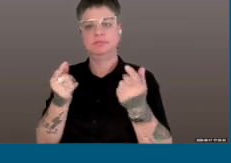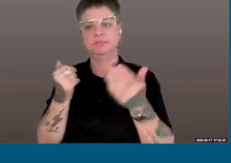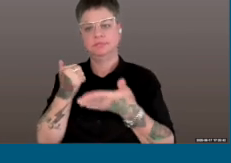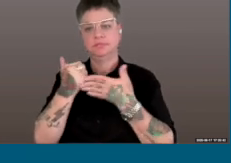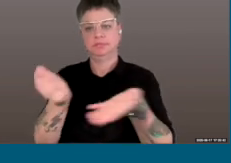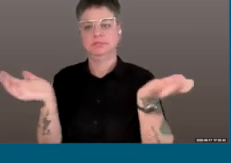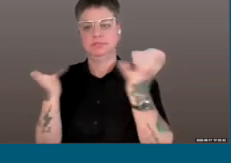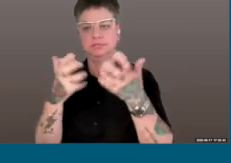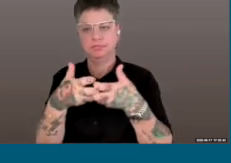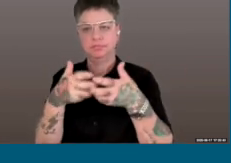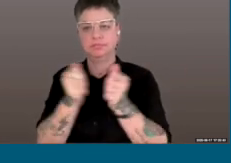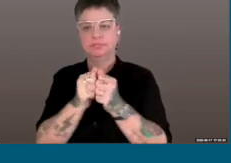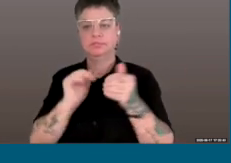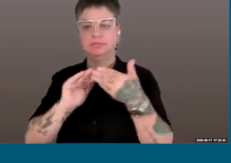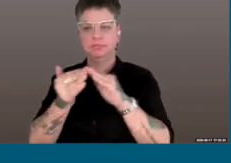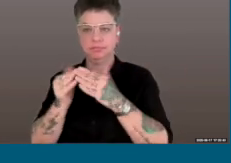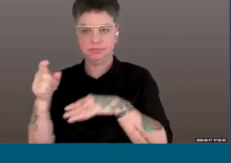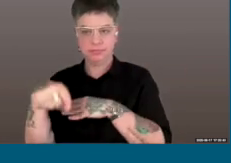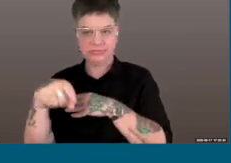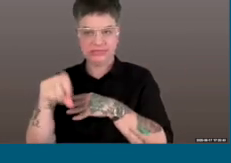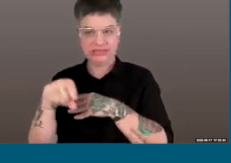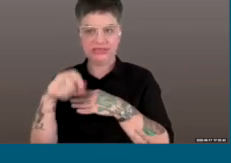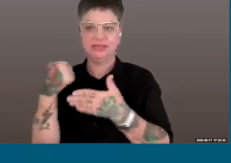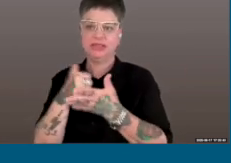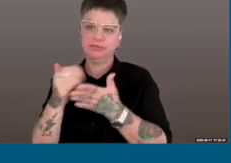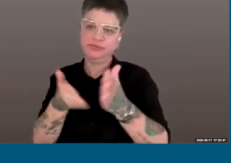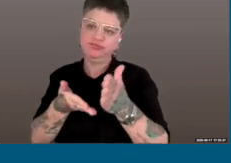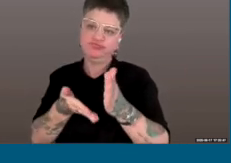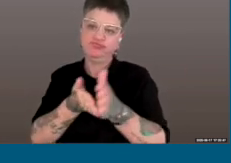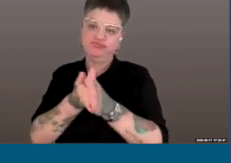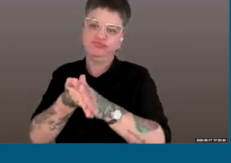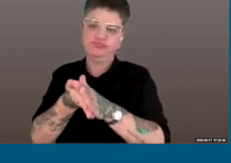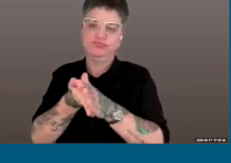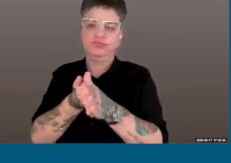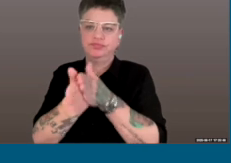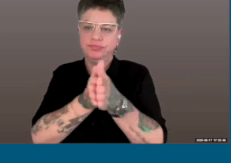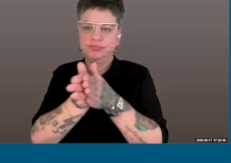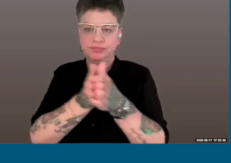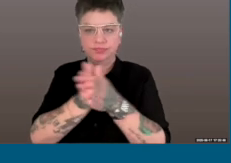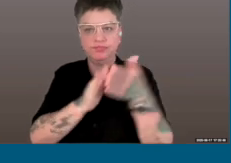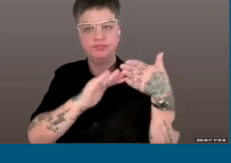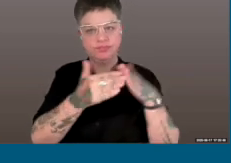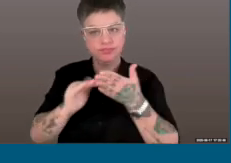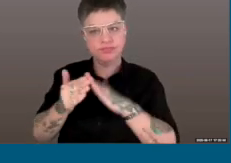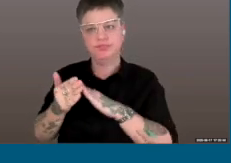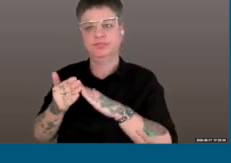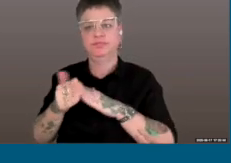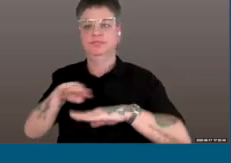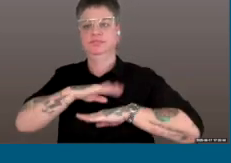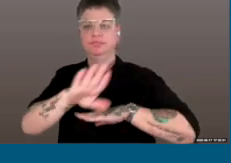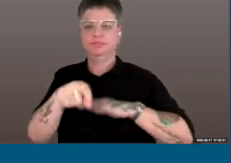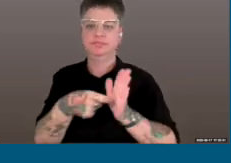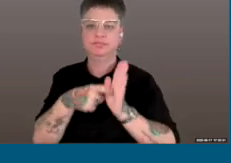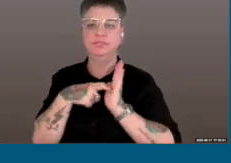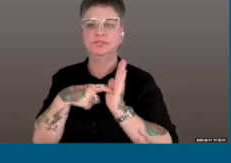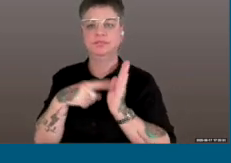The long-term plan document includes several key elements. First, it provides an update on California's